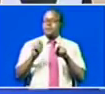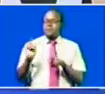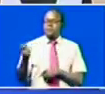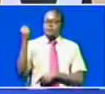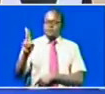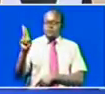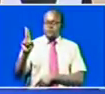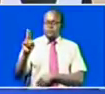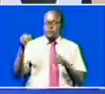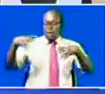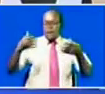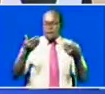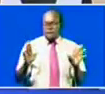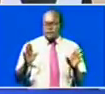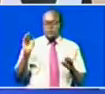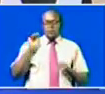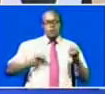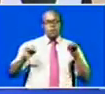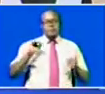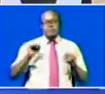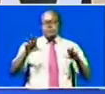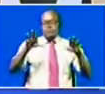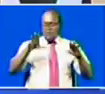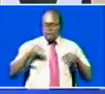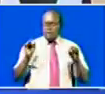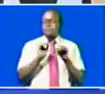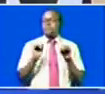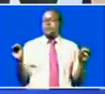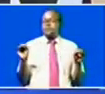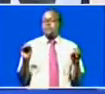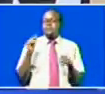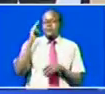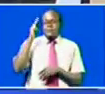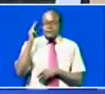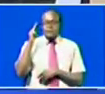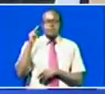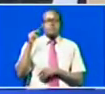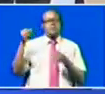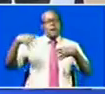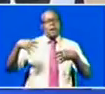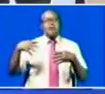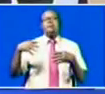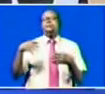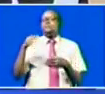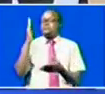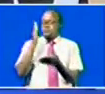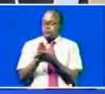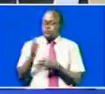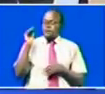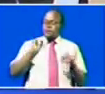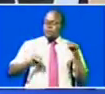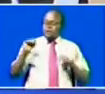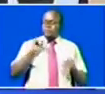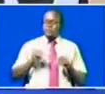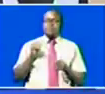clear that corruption cannot and will not be tolerated. And the reasons could not be clearer. Corruption directly threatens